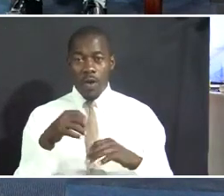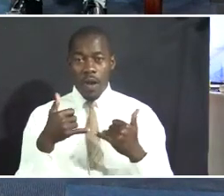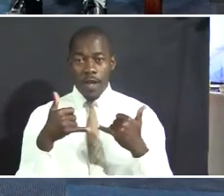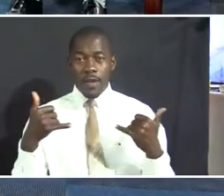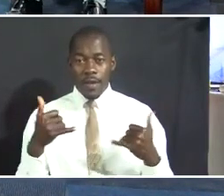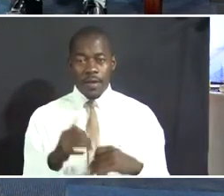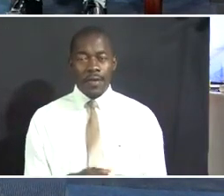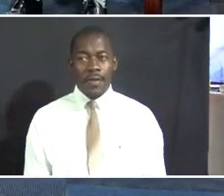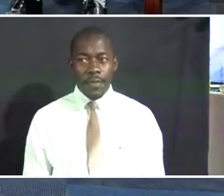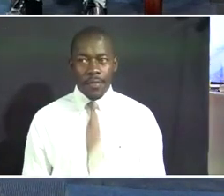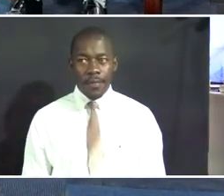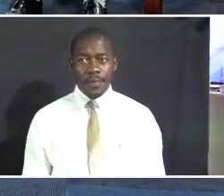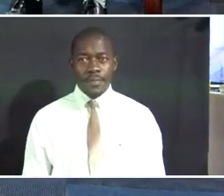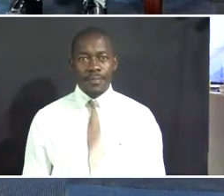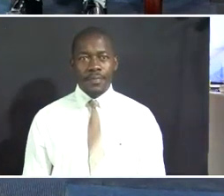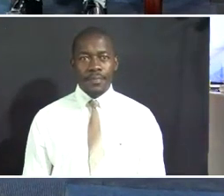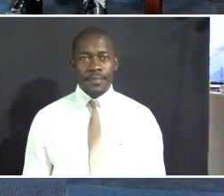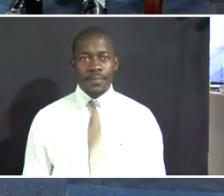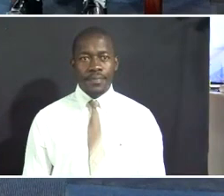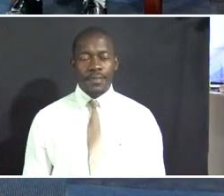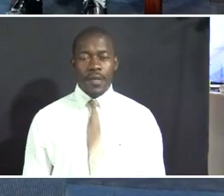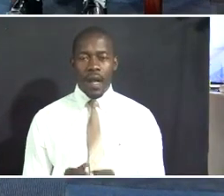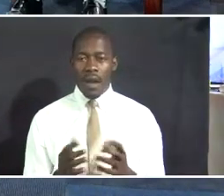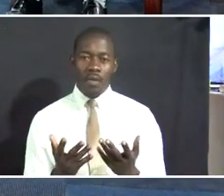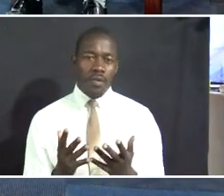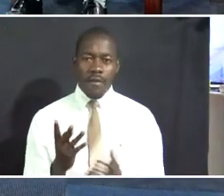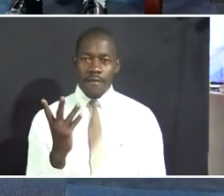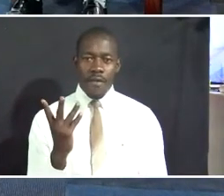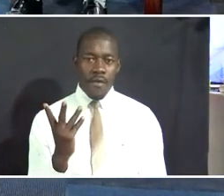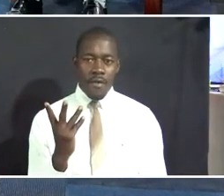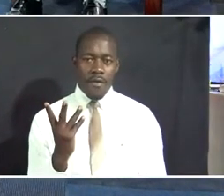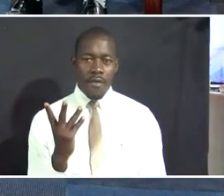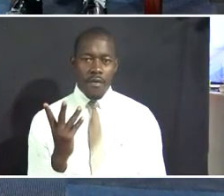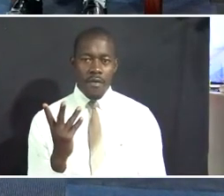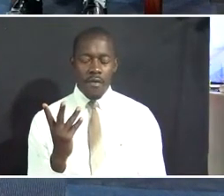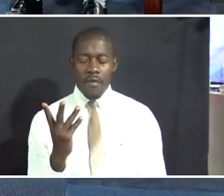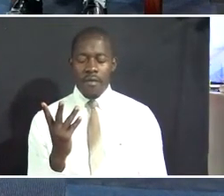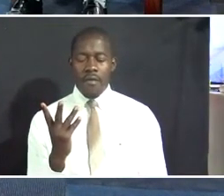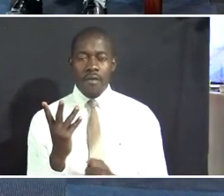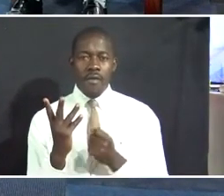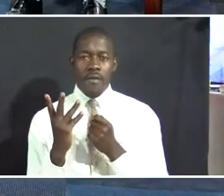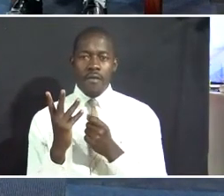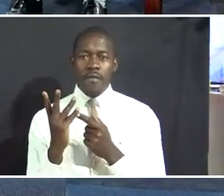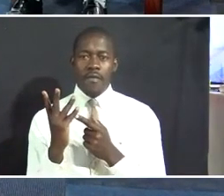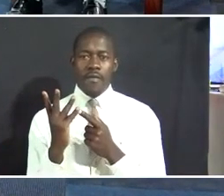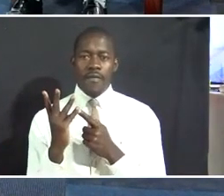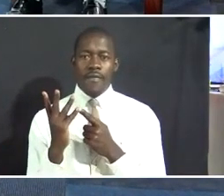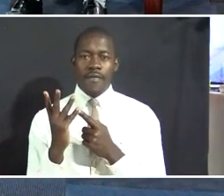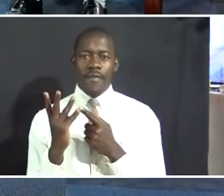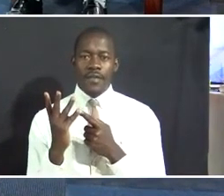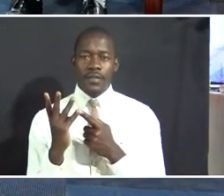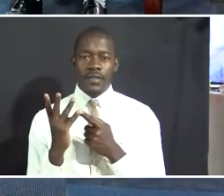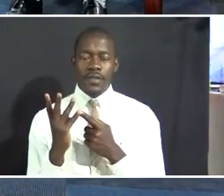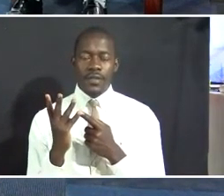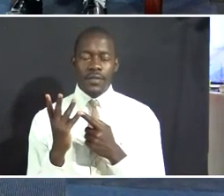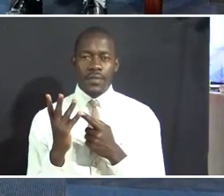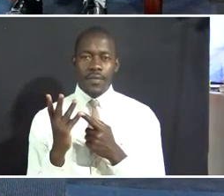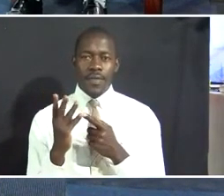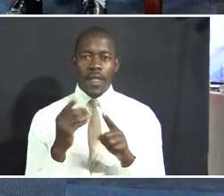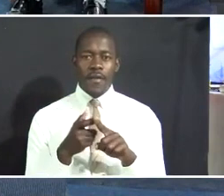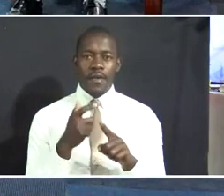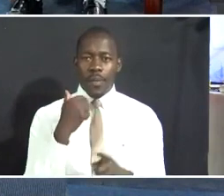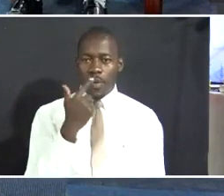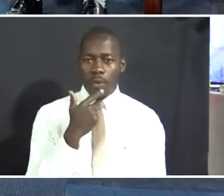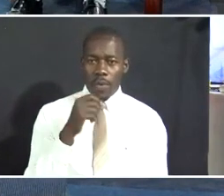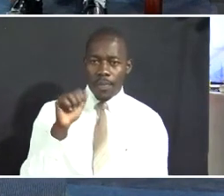online. I think there are about four. Can I read the first one? It says, it's from Sharon. It says,